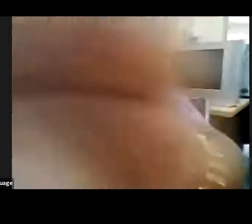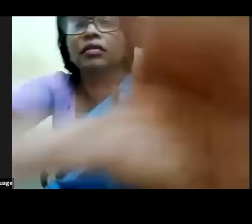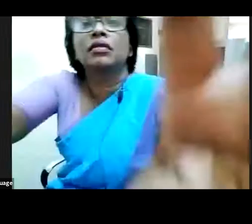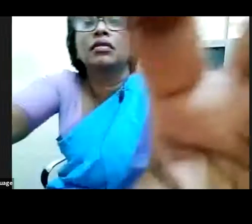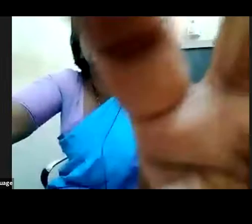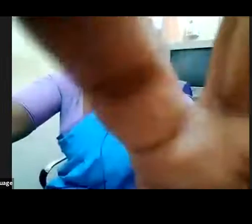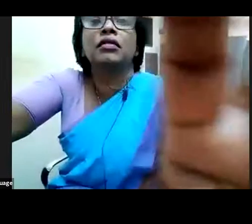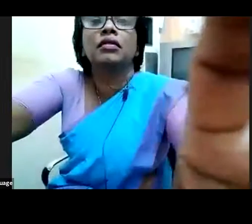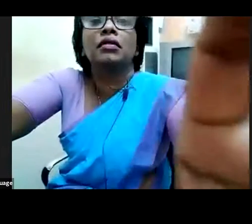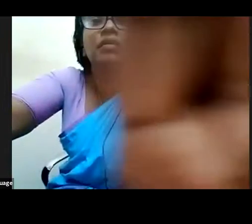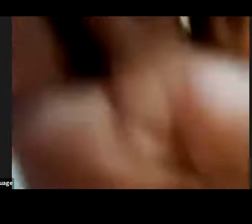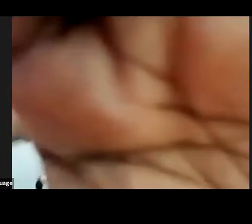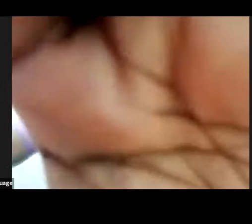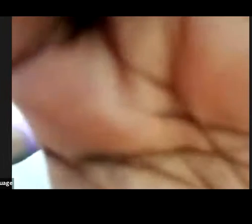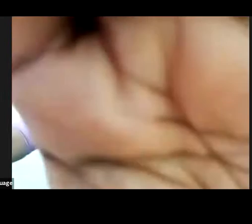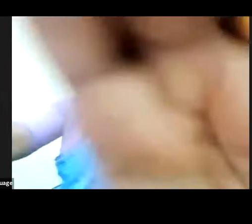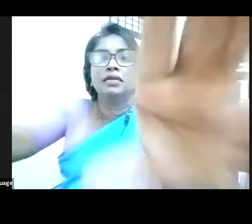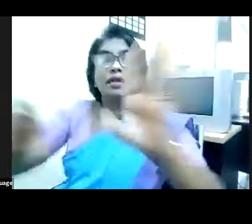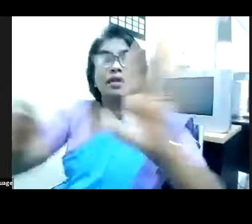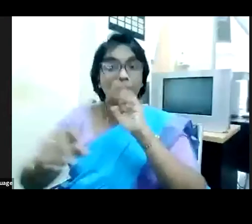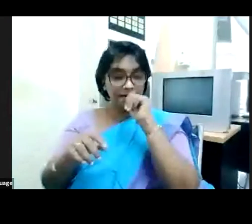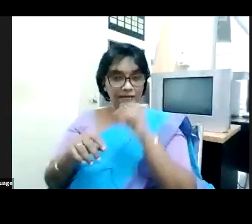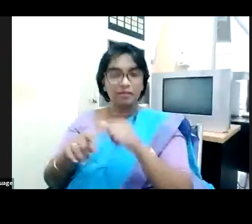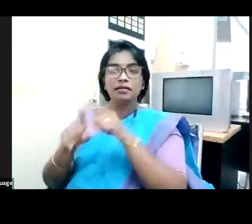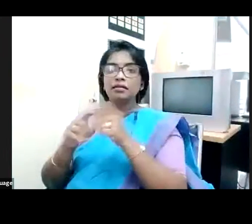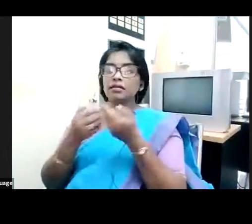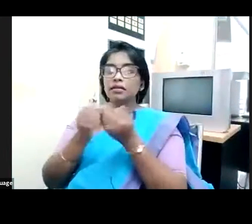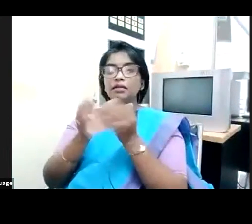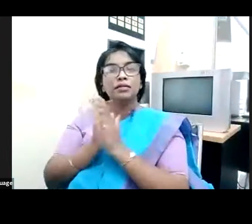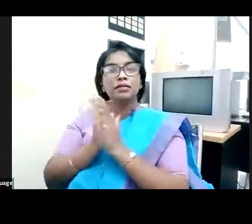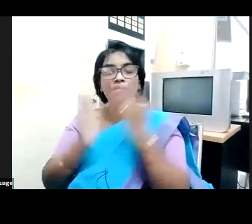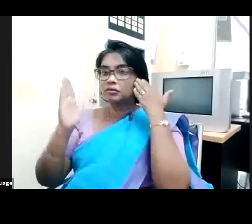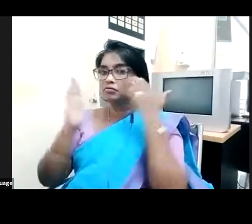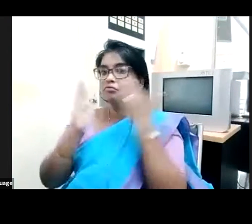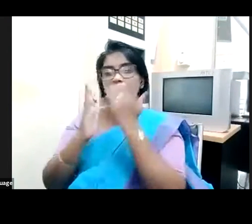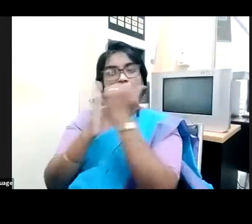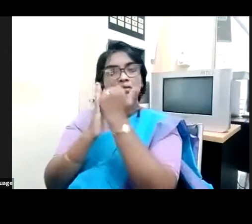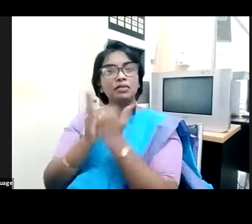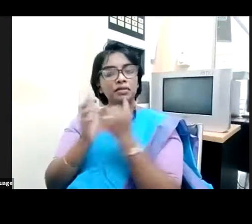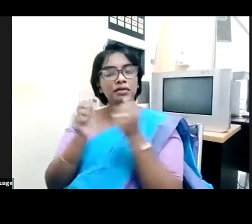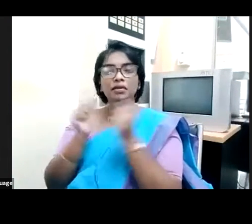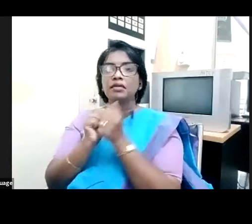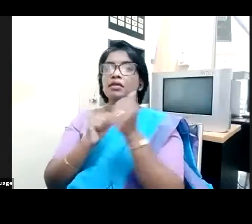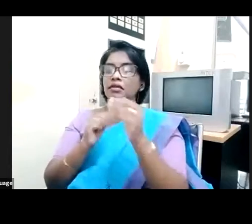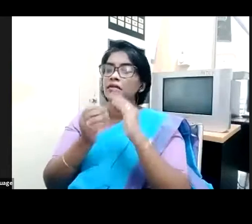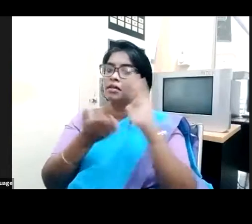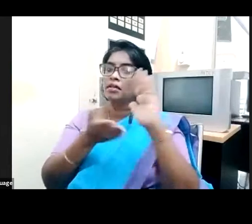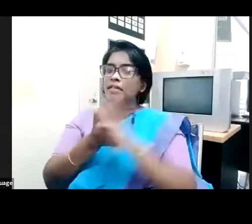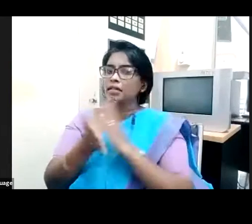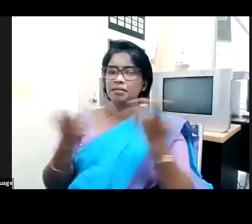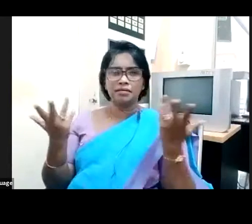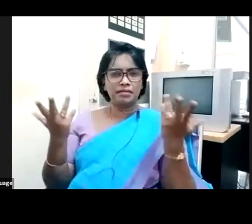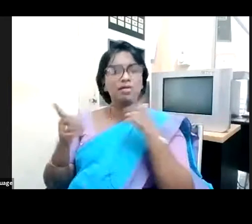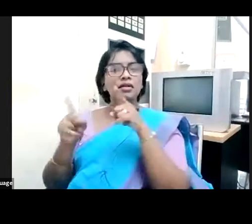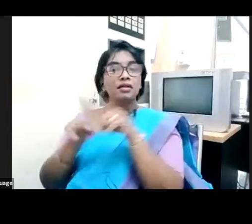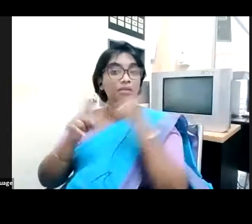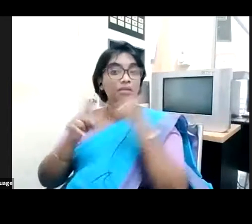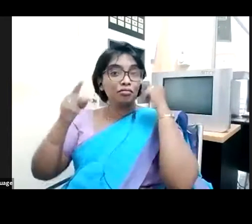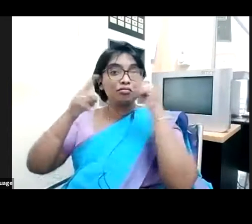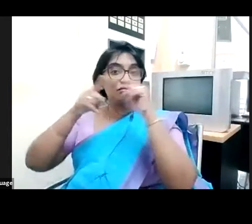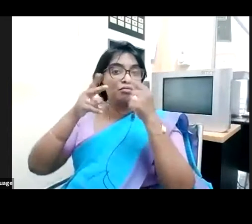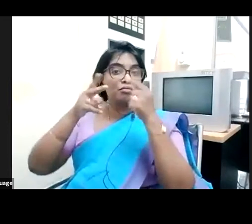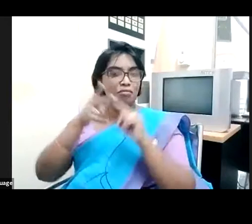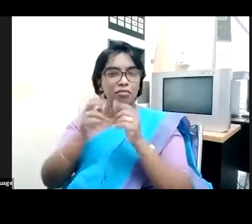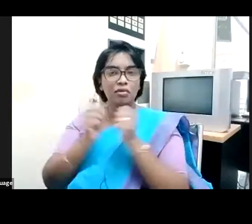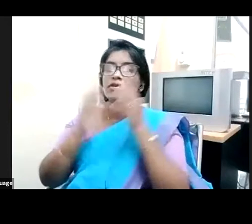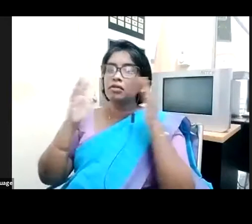in self-leadership, interpersonal, and cognitive. So those areas require more effort and more work. So my colleagues